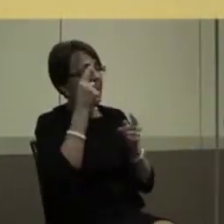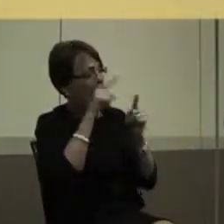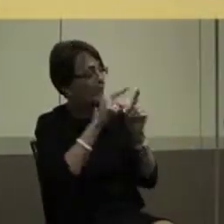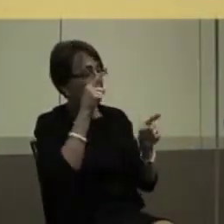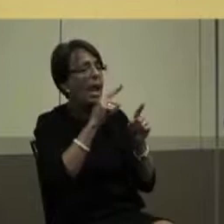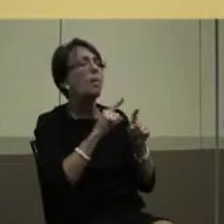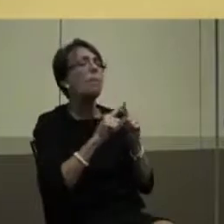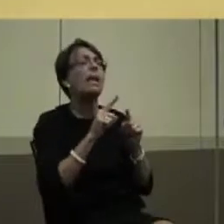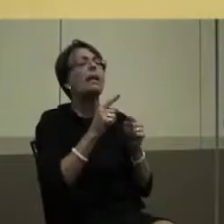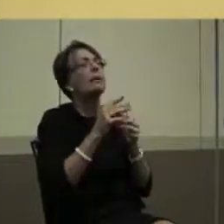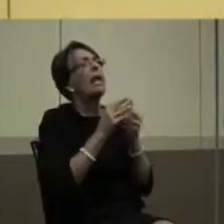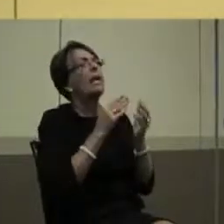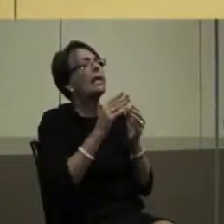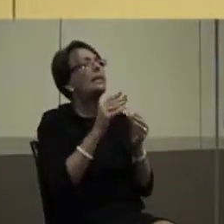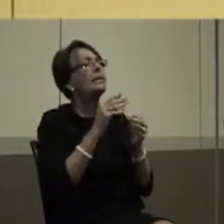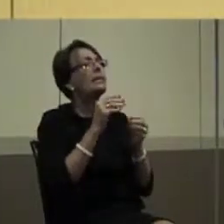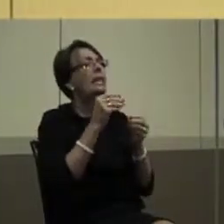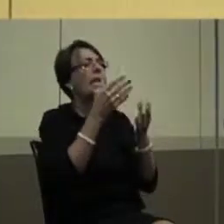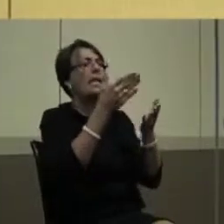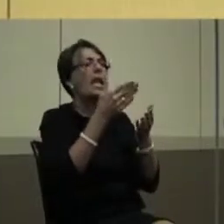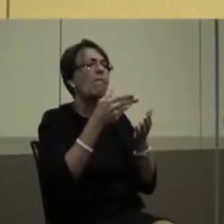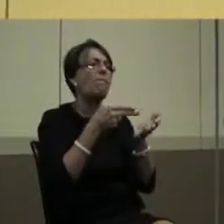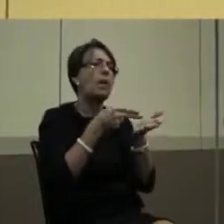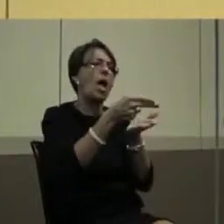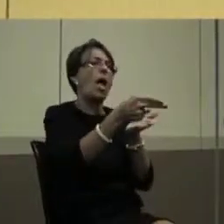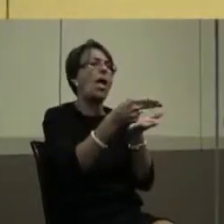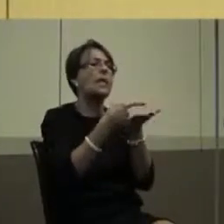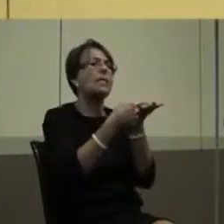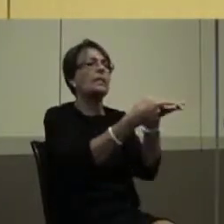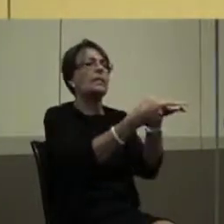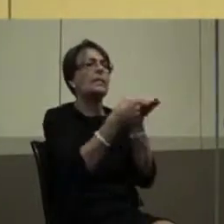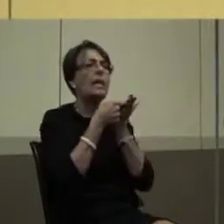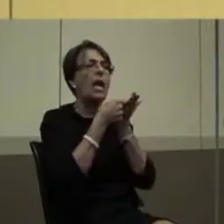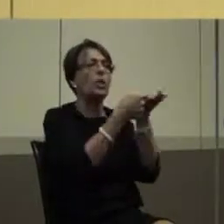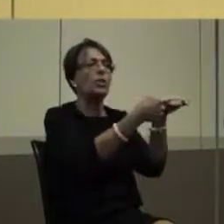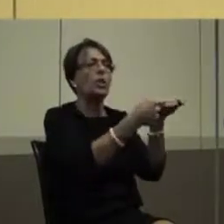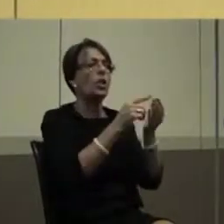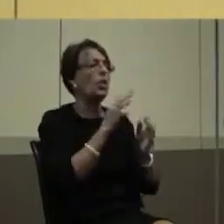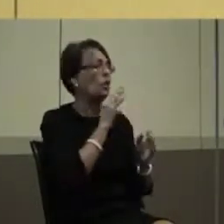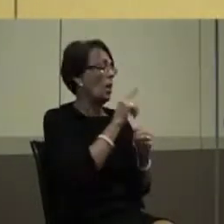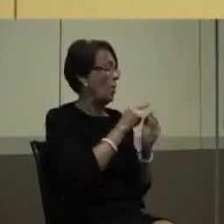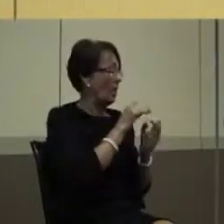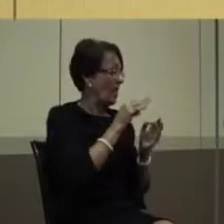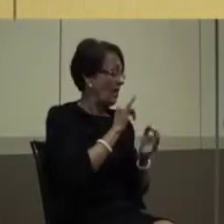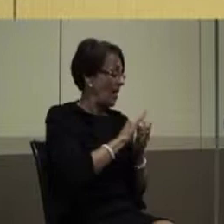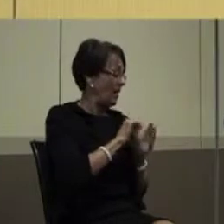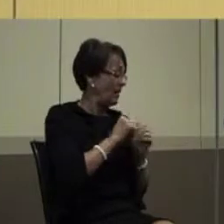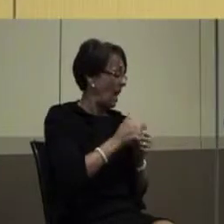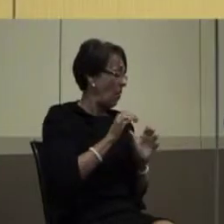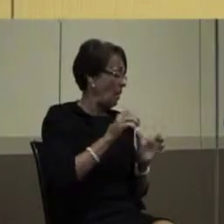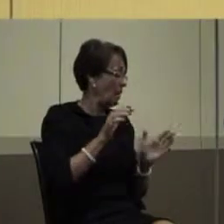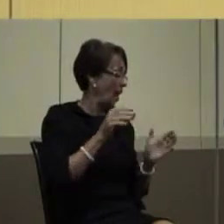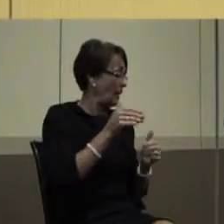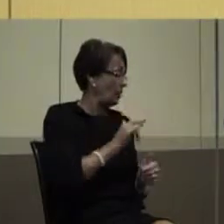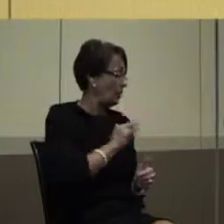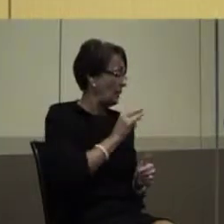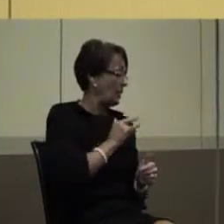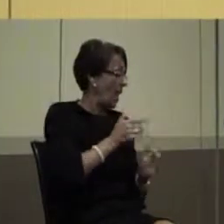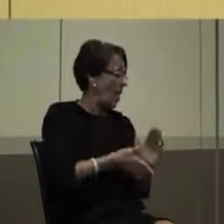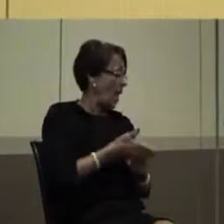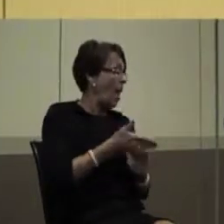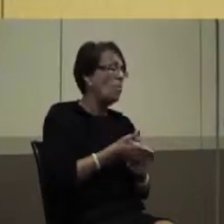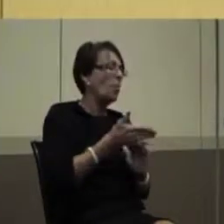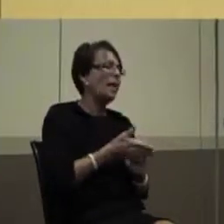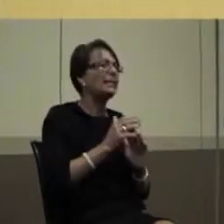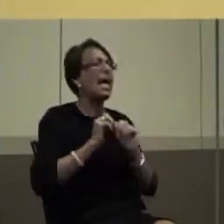nice, honest discussion and talking about if this is going to be the way the classroom style operates, how